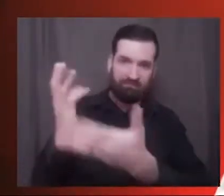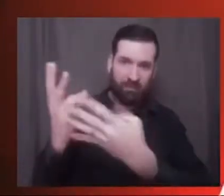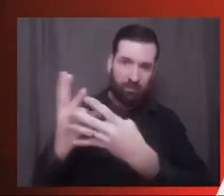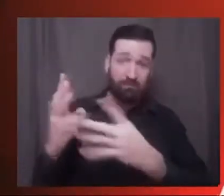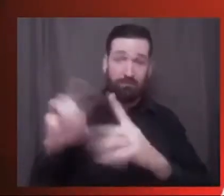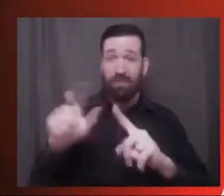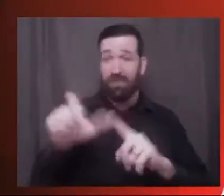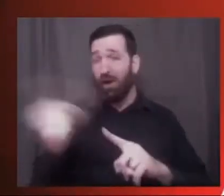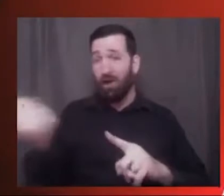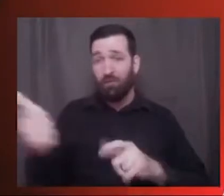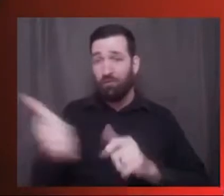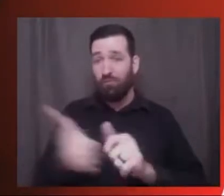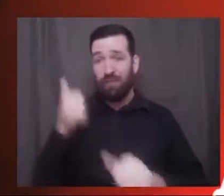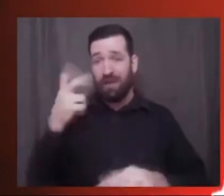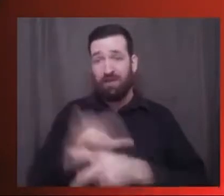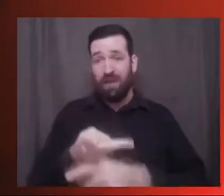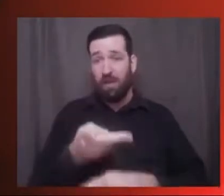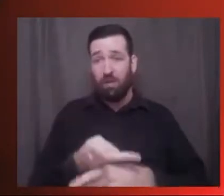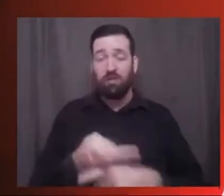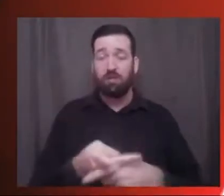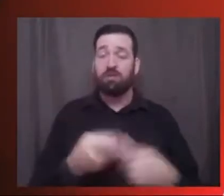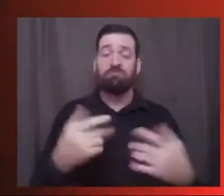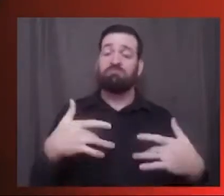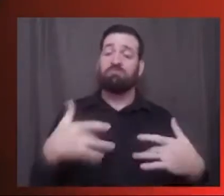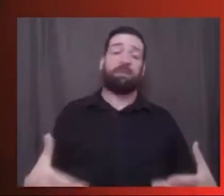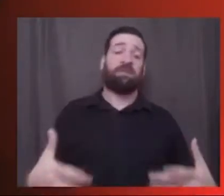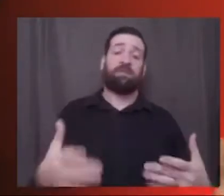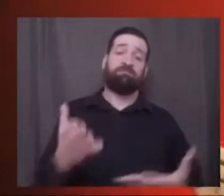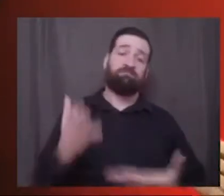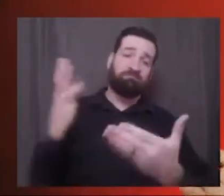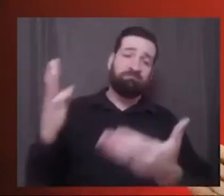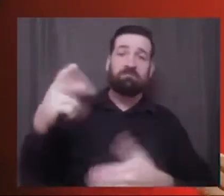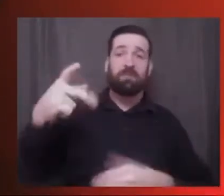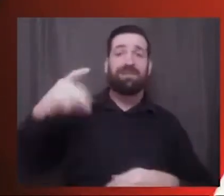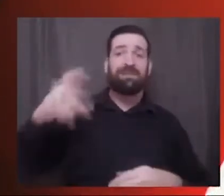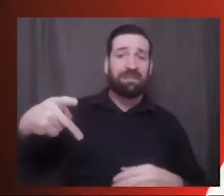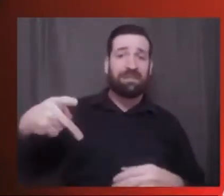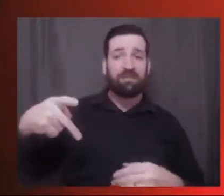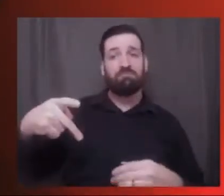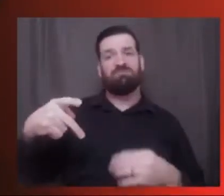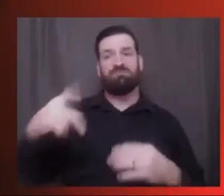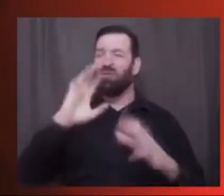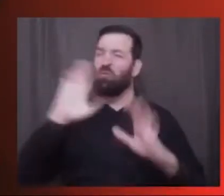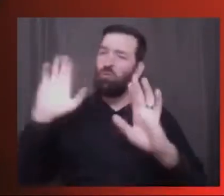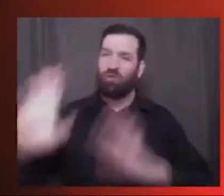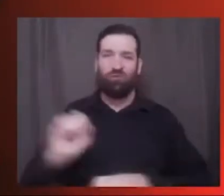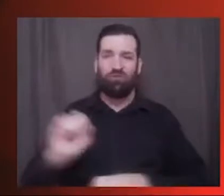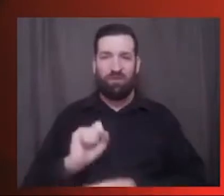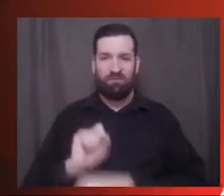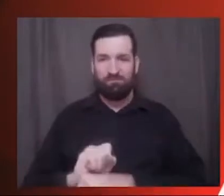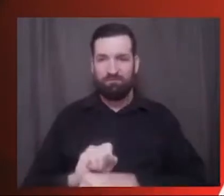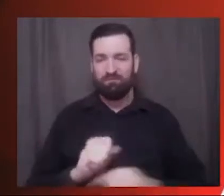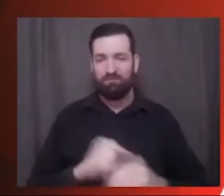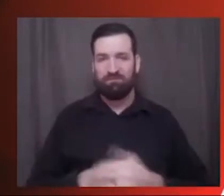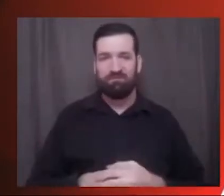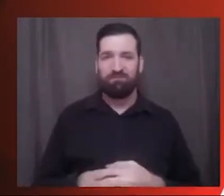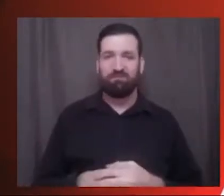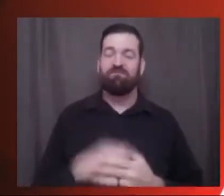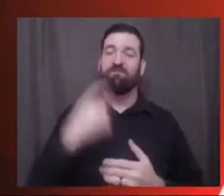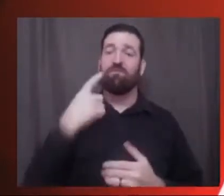care that I usually have our primary care physicians who do a wonderful job follow in terms of cholesterol